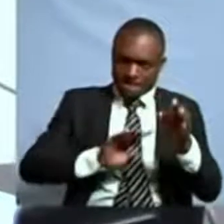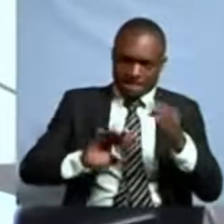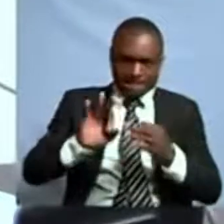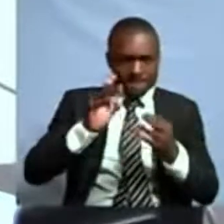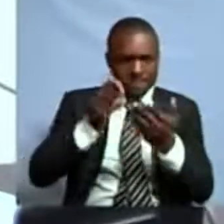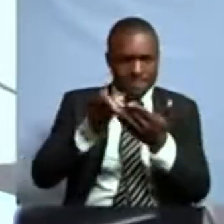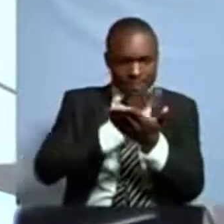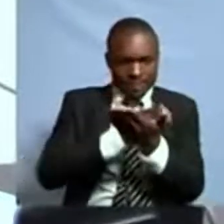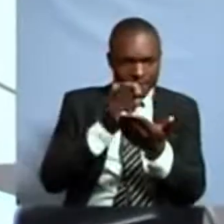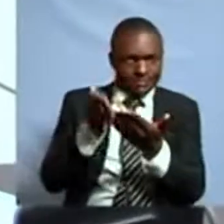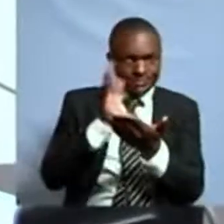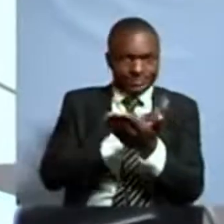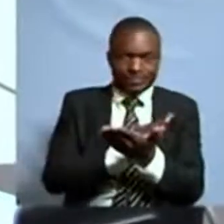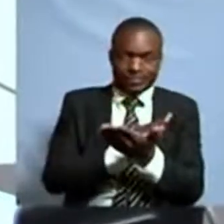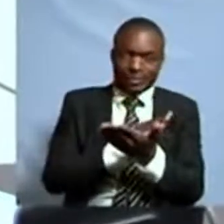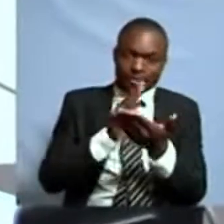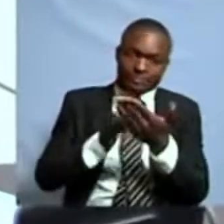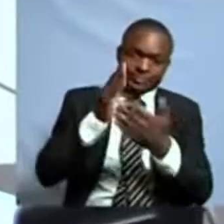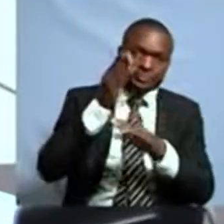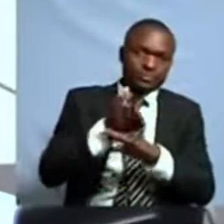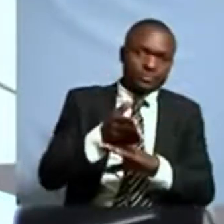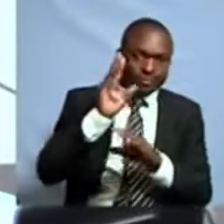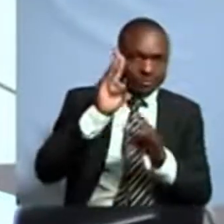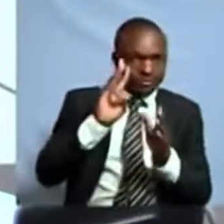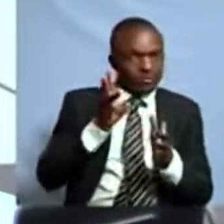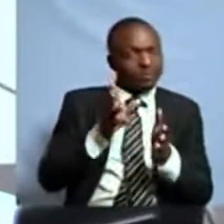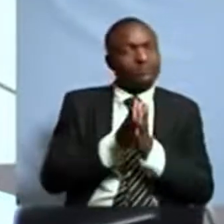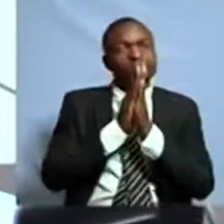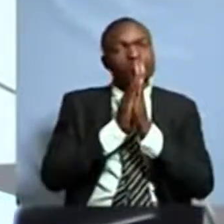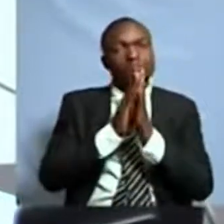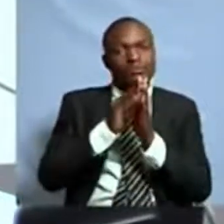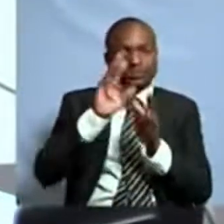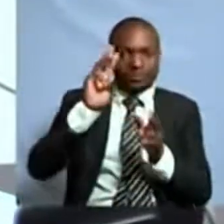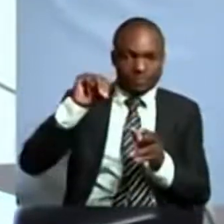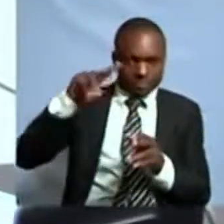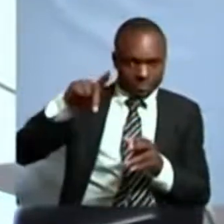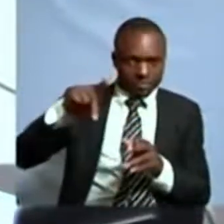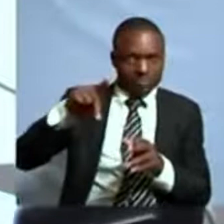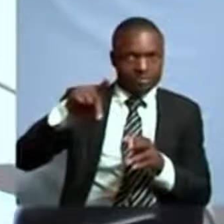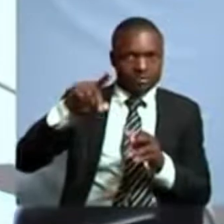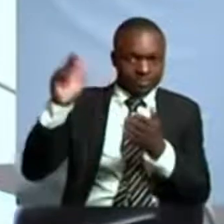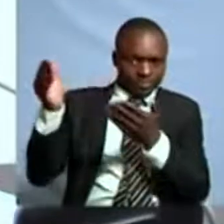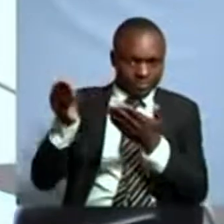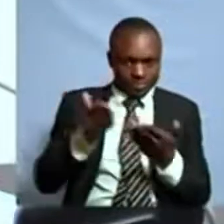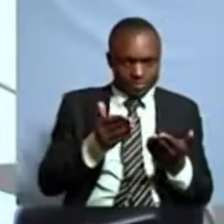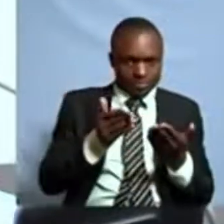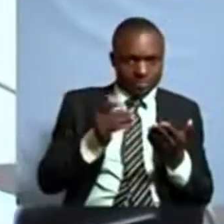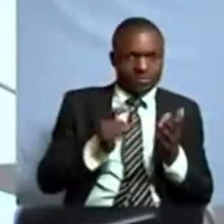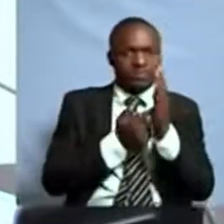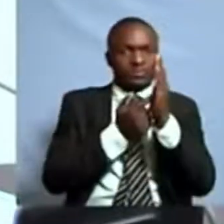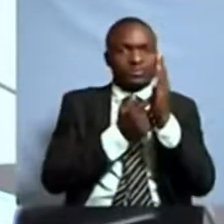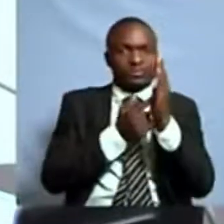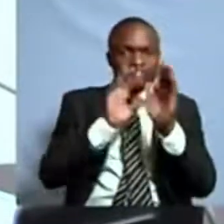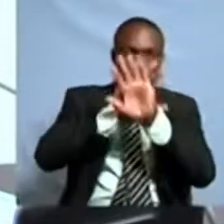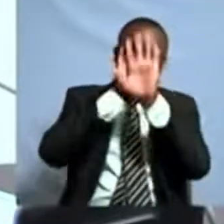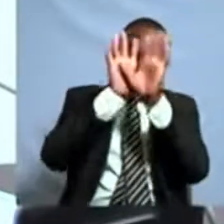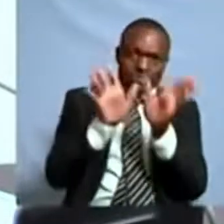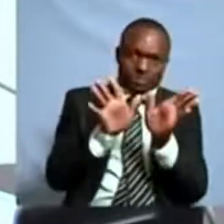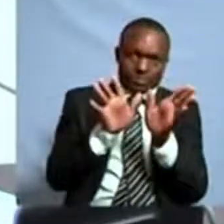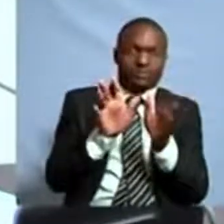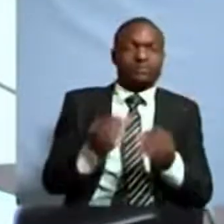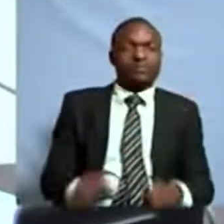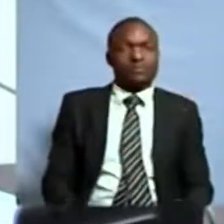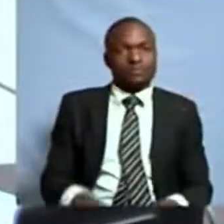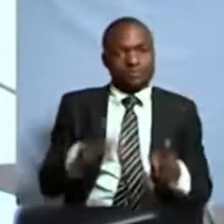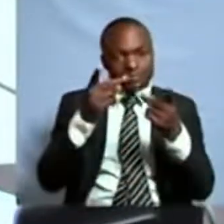submission, and thereafter I'll ask the honorable members to come through with points of clarification. So